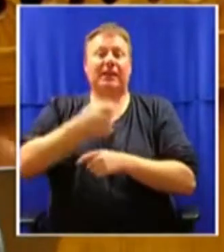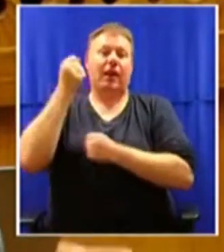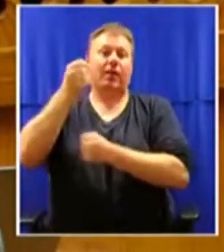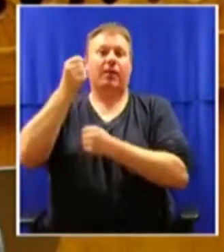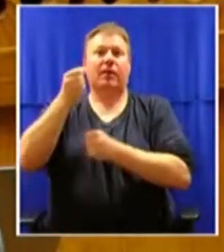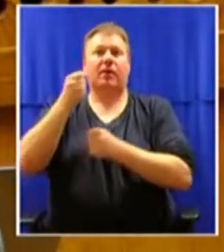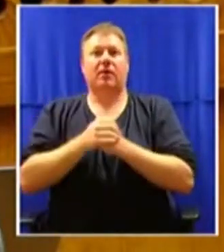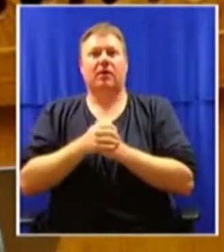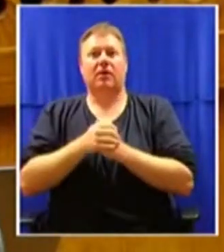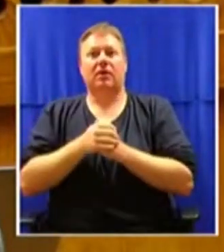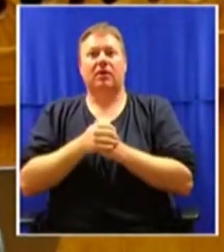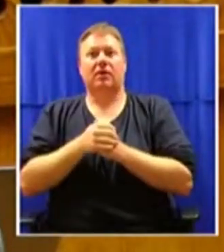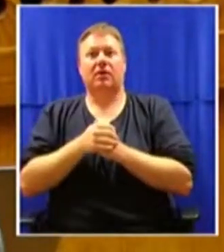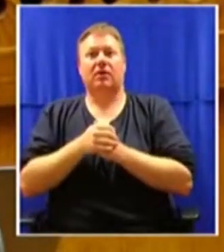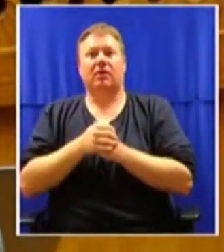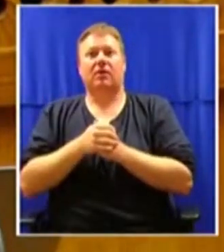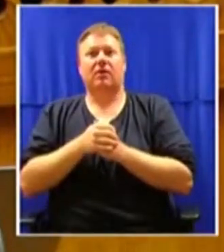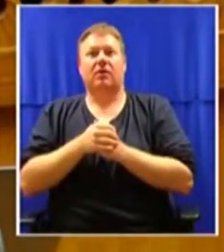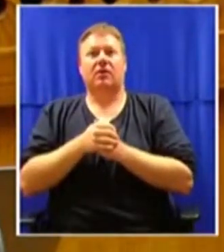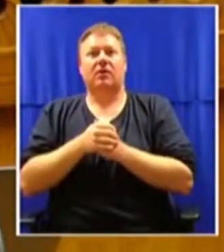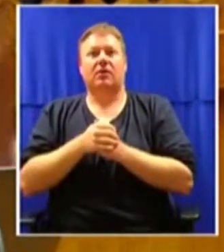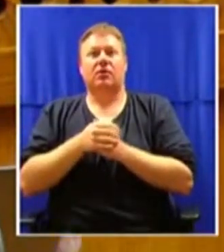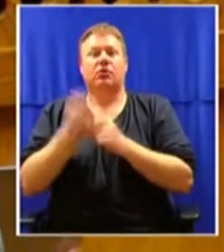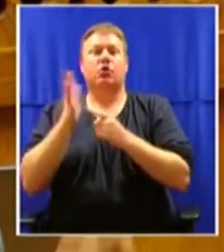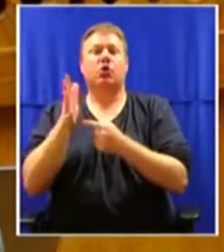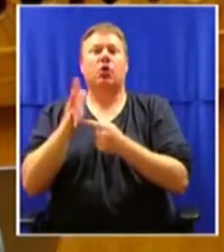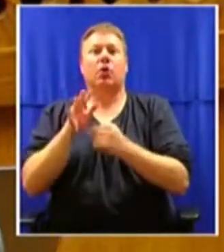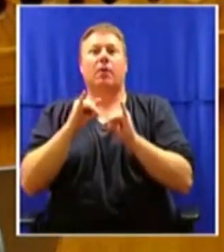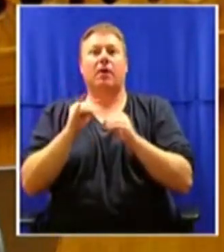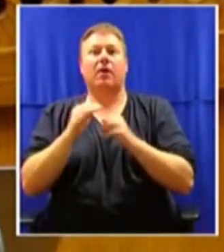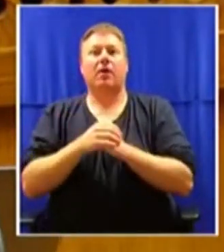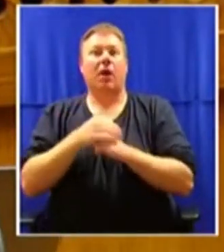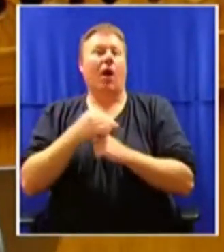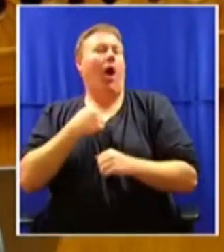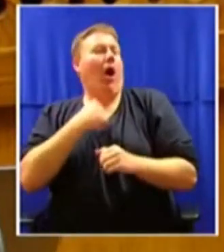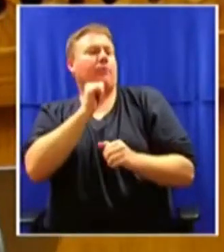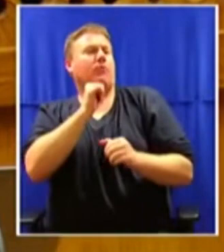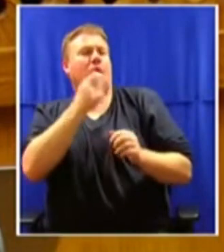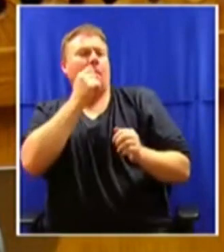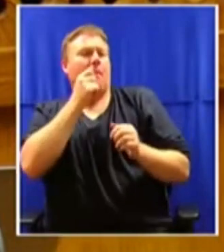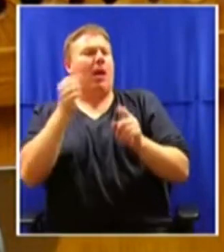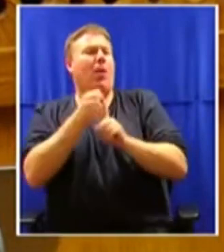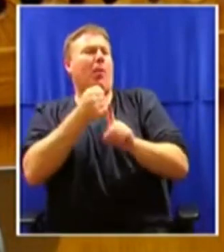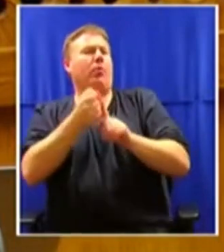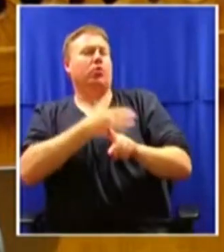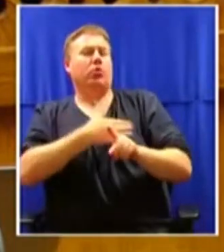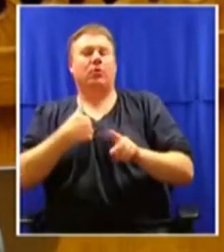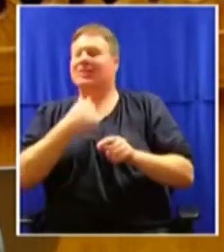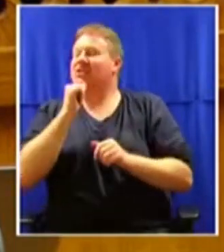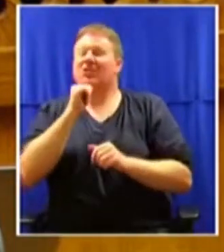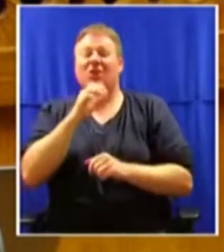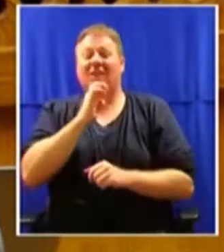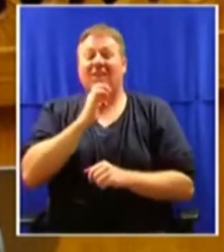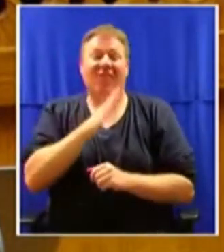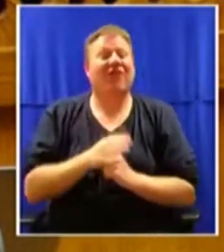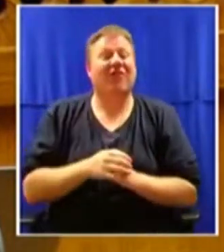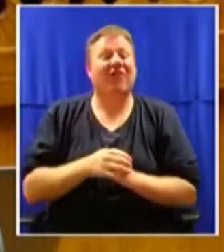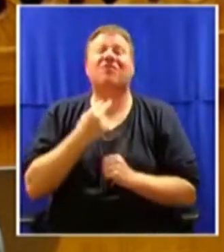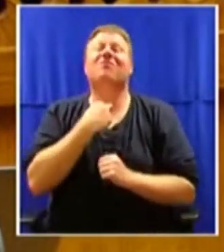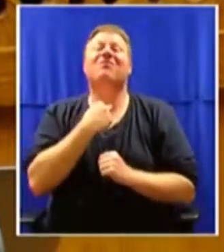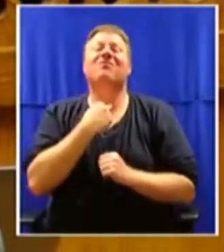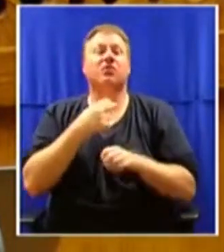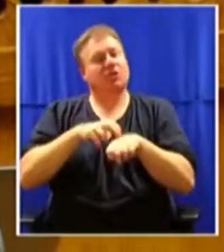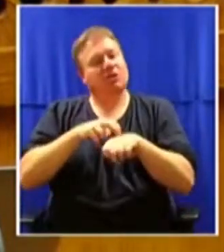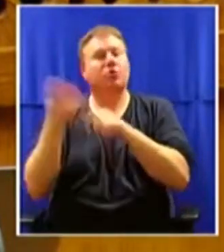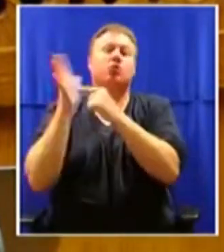condemnation, and many of us saying, I'm not one of those men. Well, it's not enough, gentlemen. Unfortunately, it's high time we as men